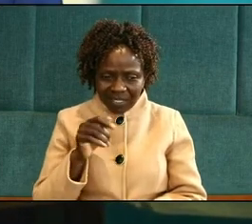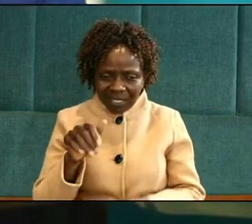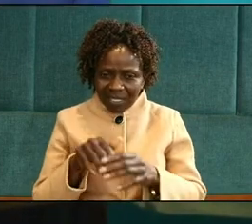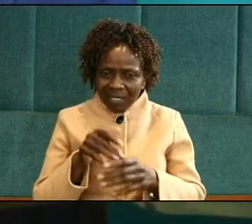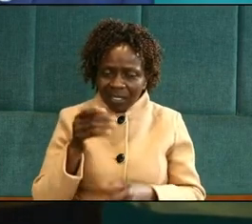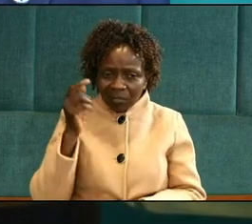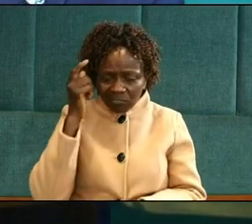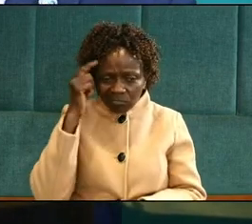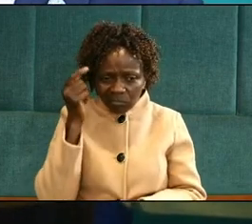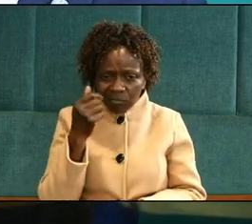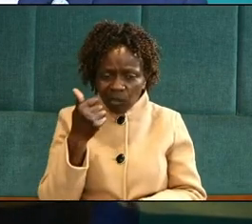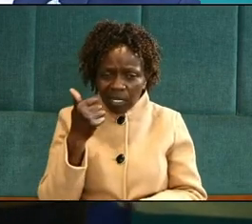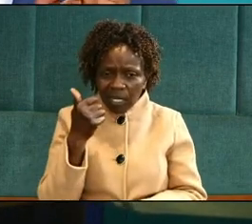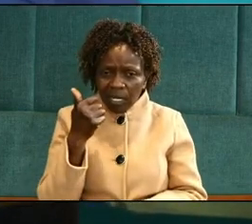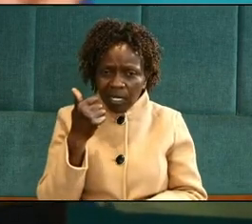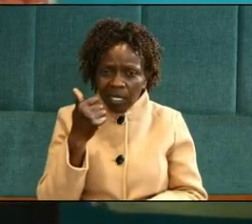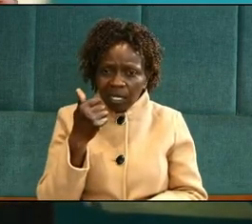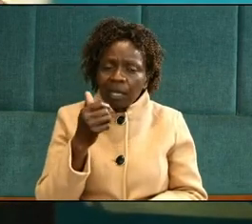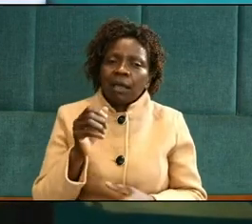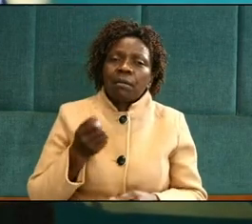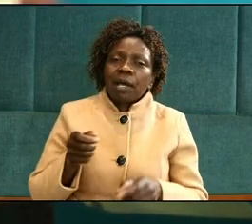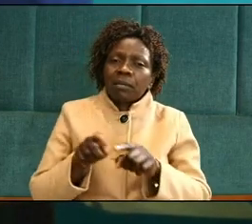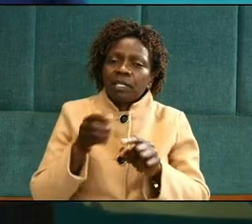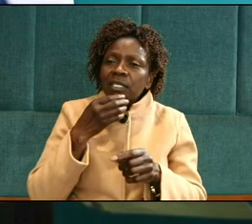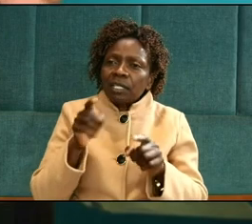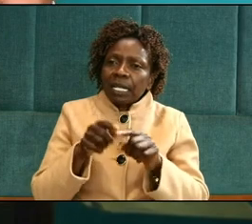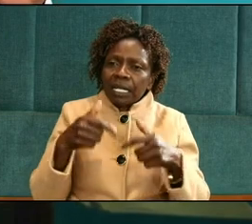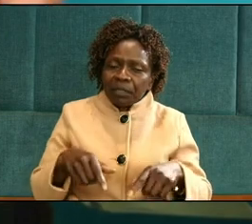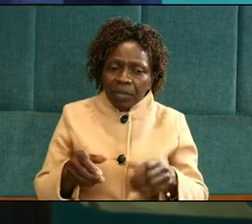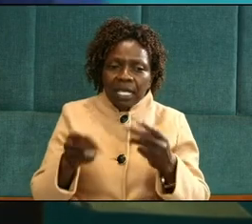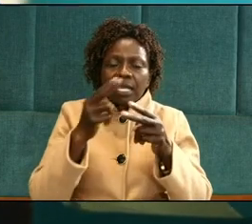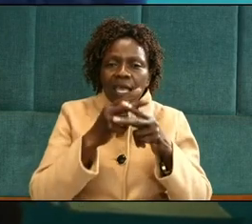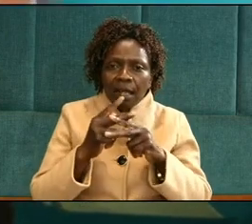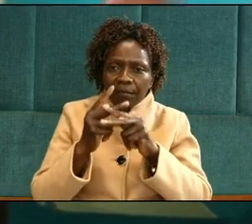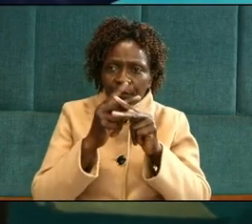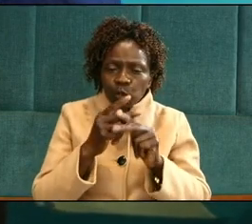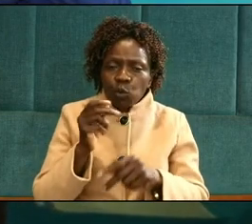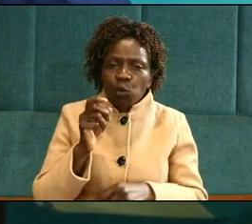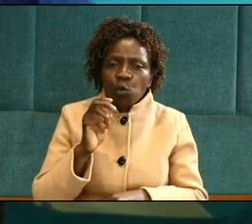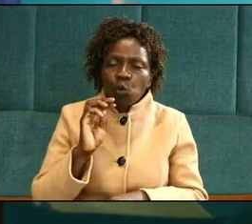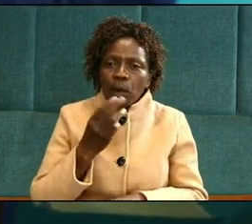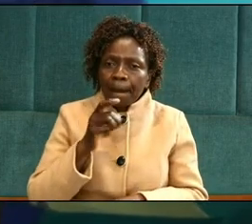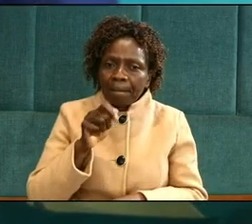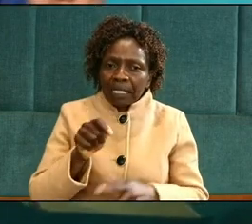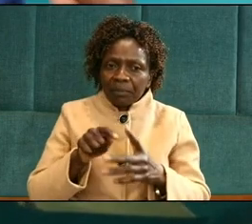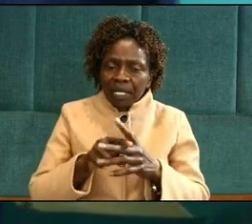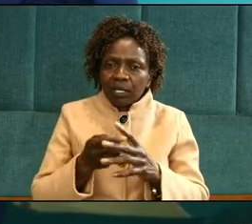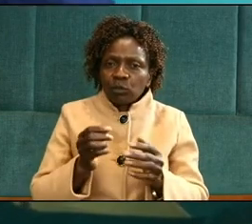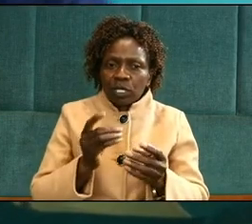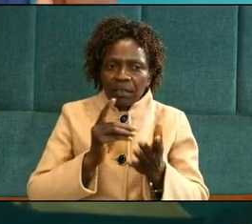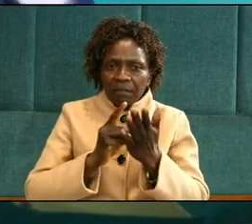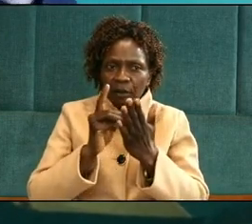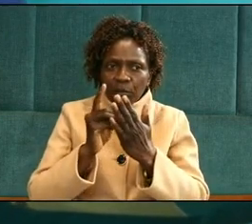frame of mind? And my brothers and sisters, let's be careful. We must begin to